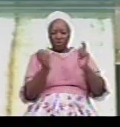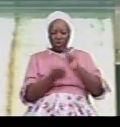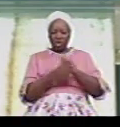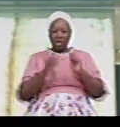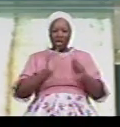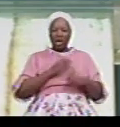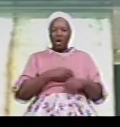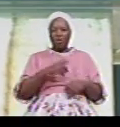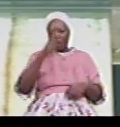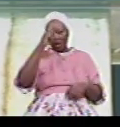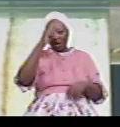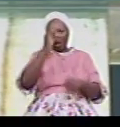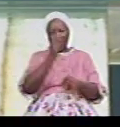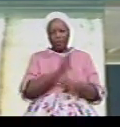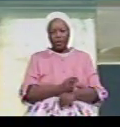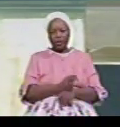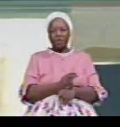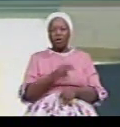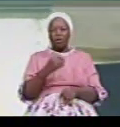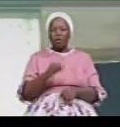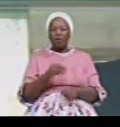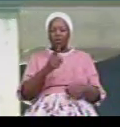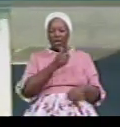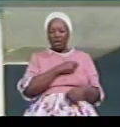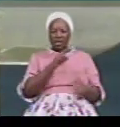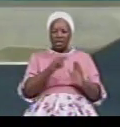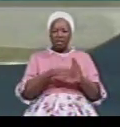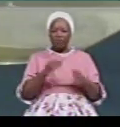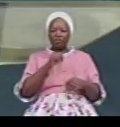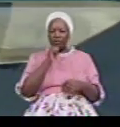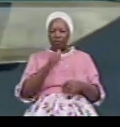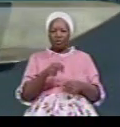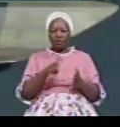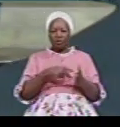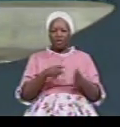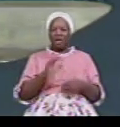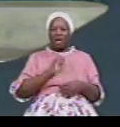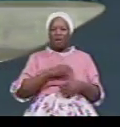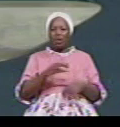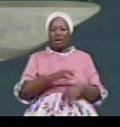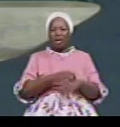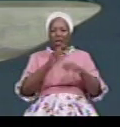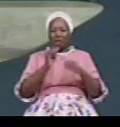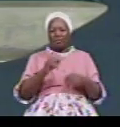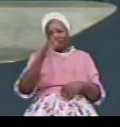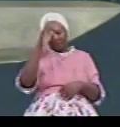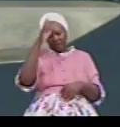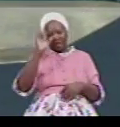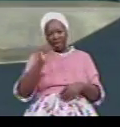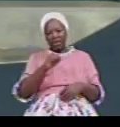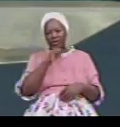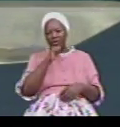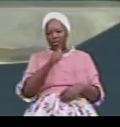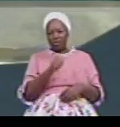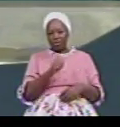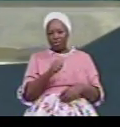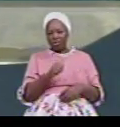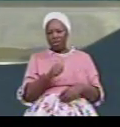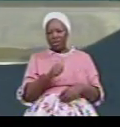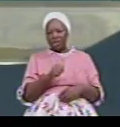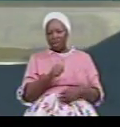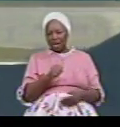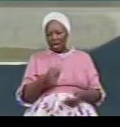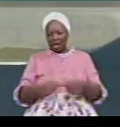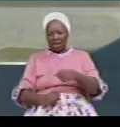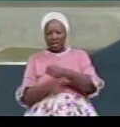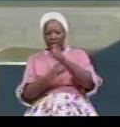of not reading. Our earthly fathers could not effectively pull us away from the